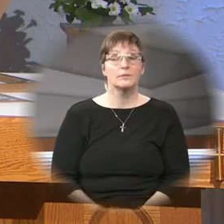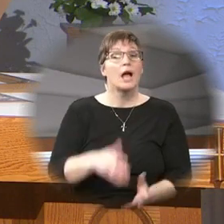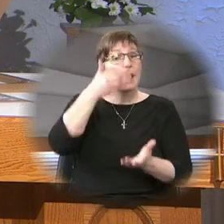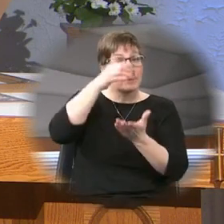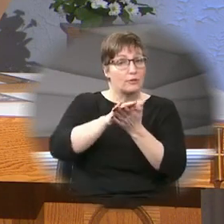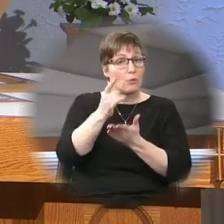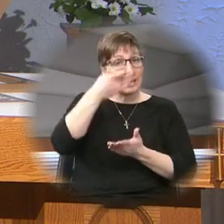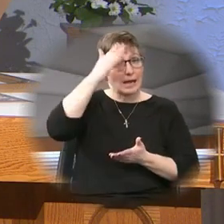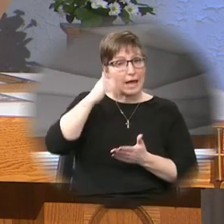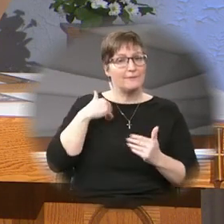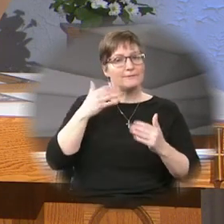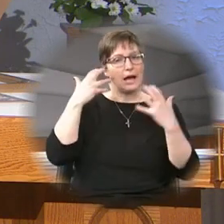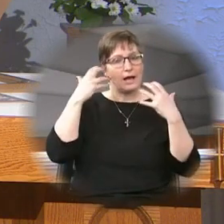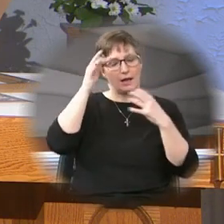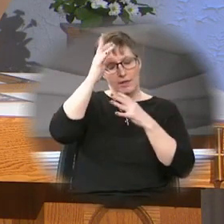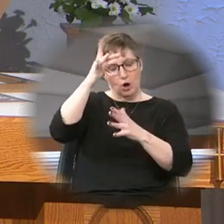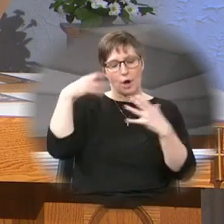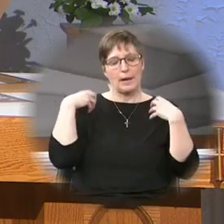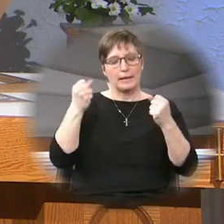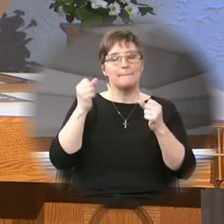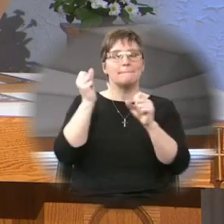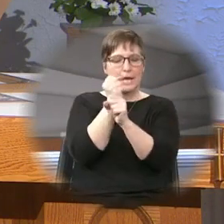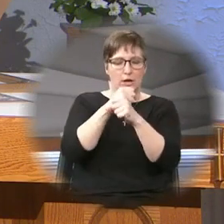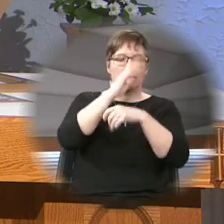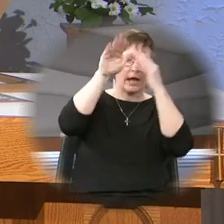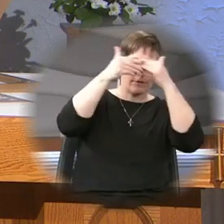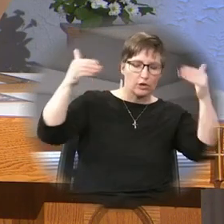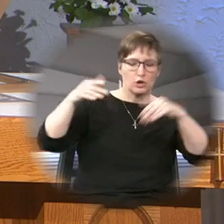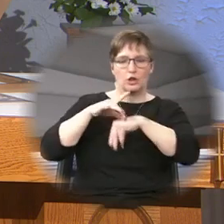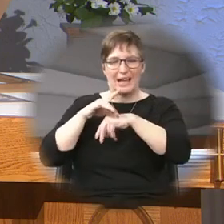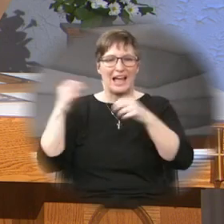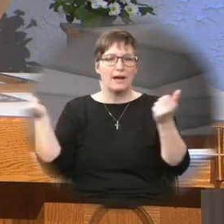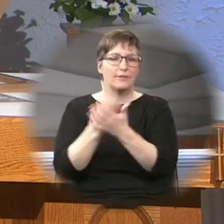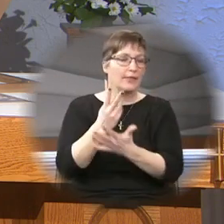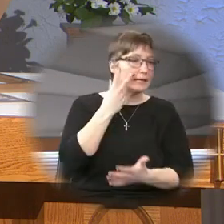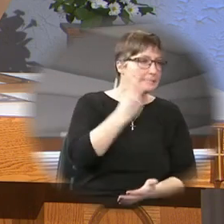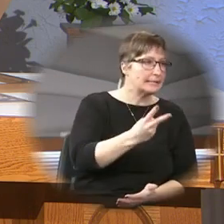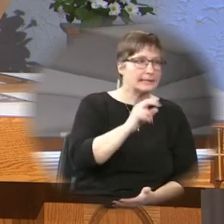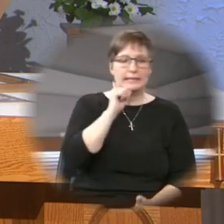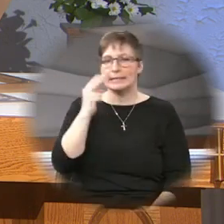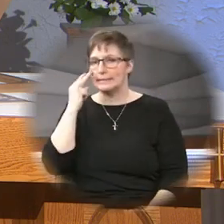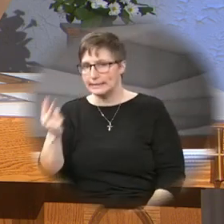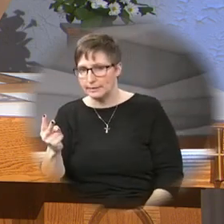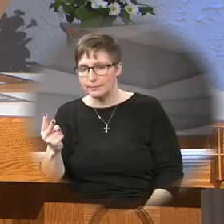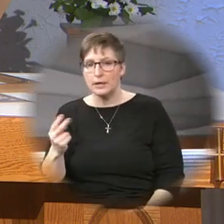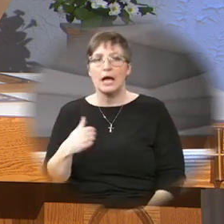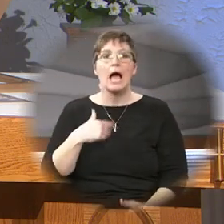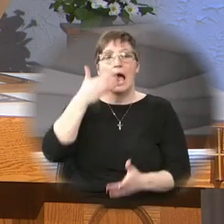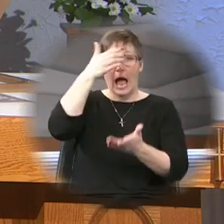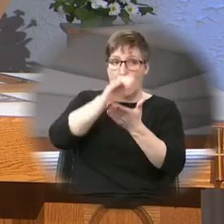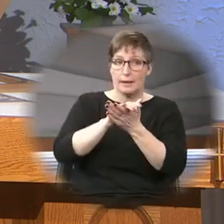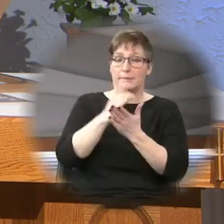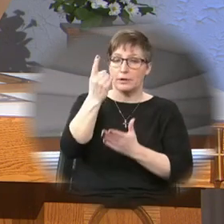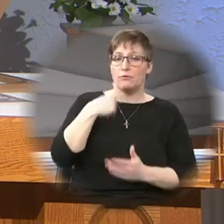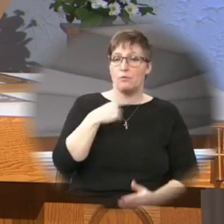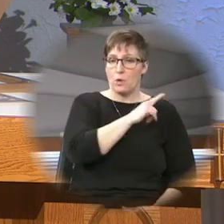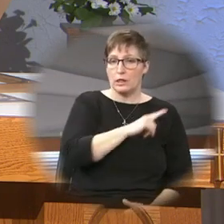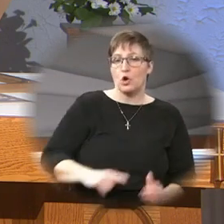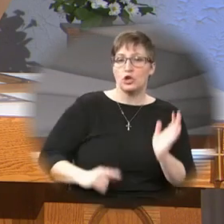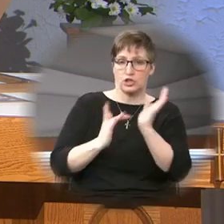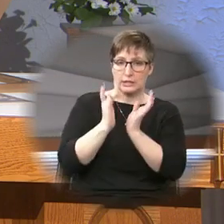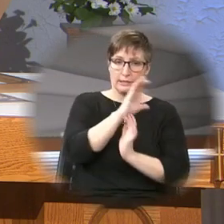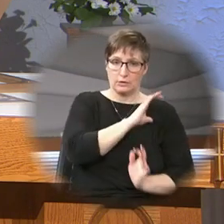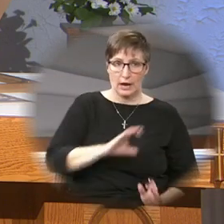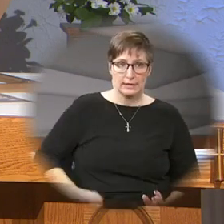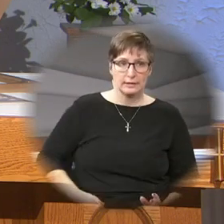I believe in one God, the Father Almighty, maker of heaven and earth, of all things visible and invisible. I believe in